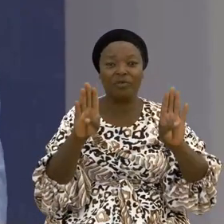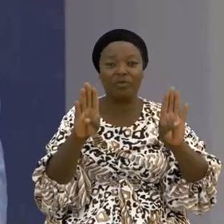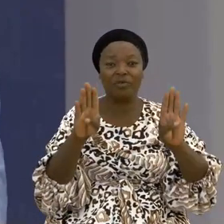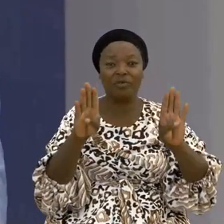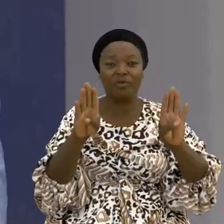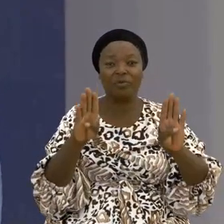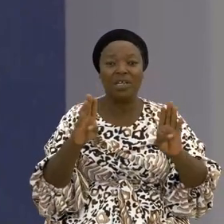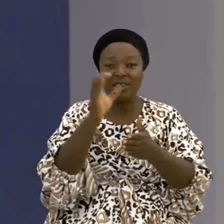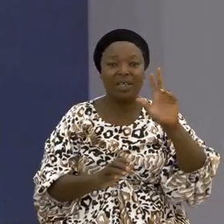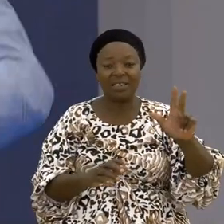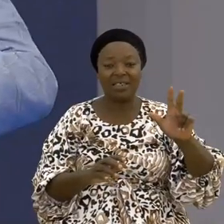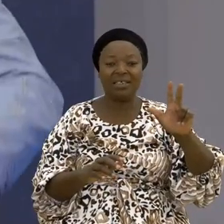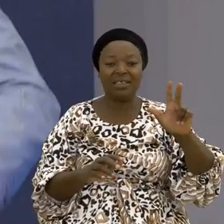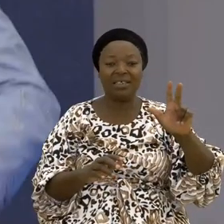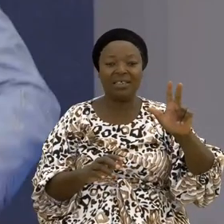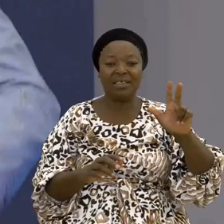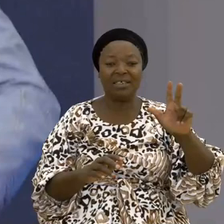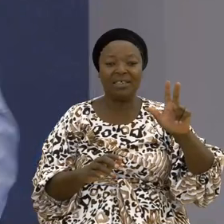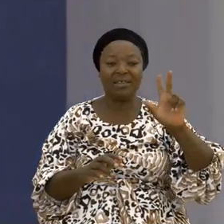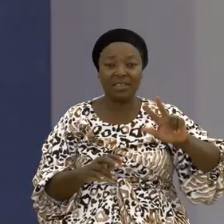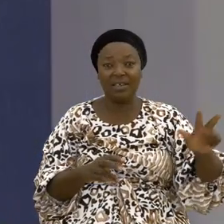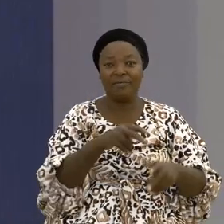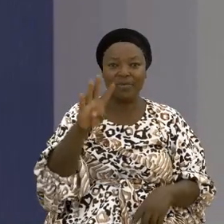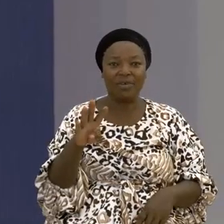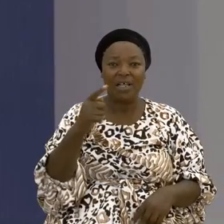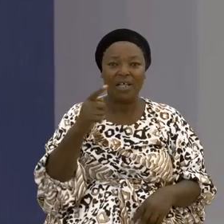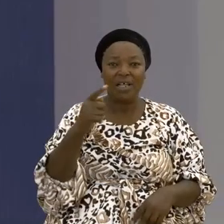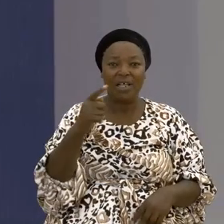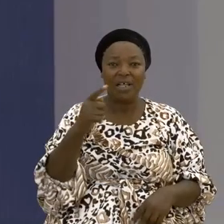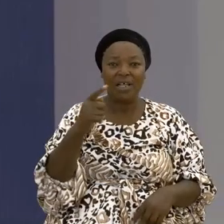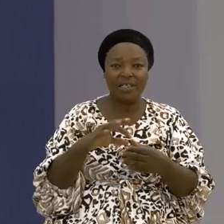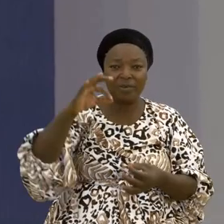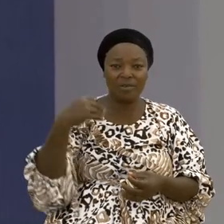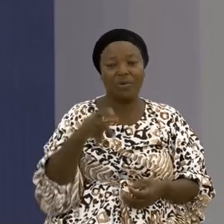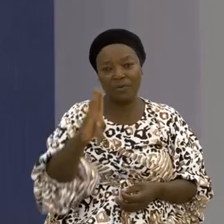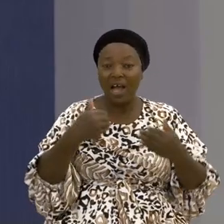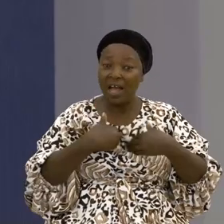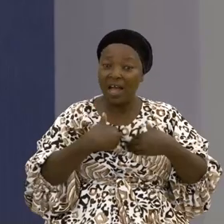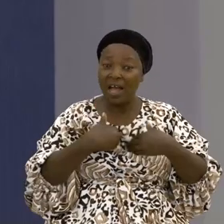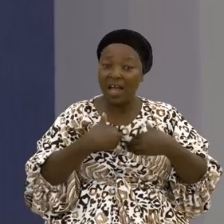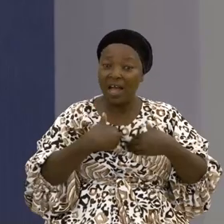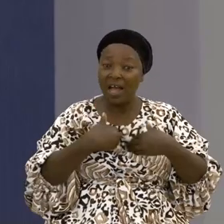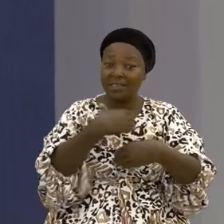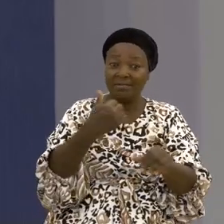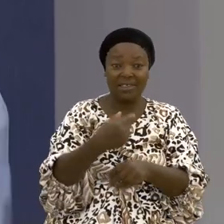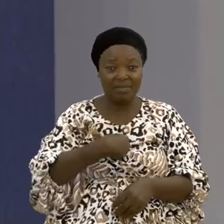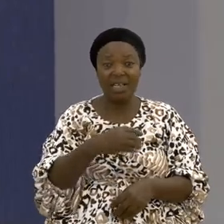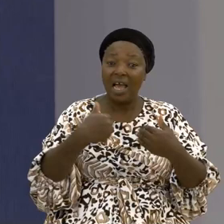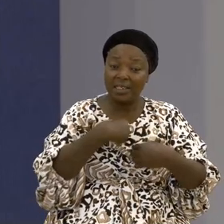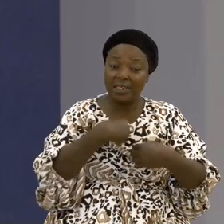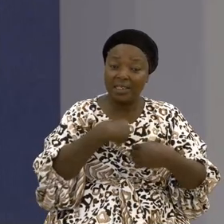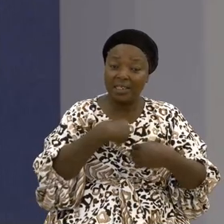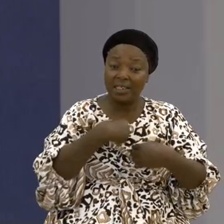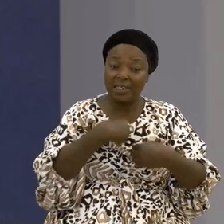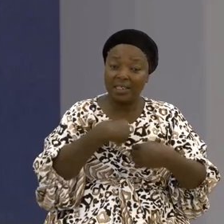the Spirit of God has made me, has created me, has given me form, and